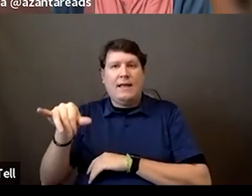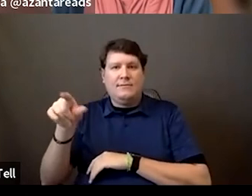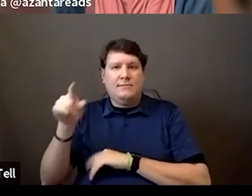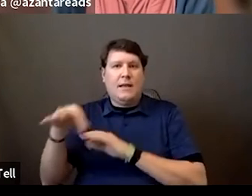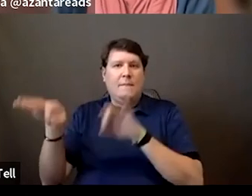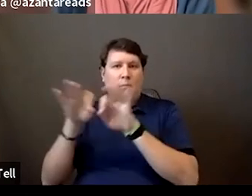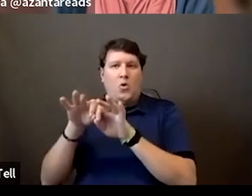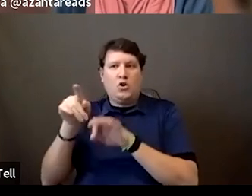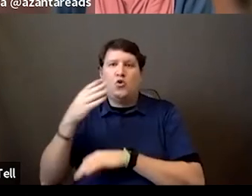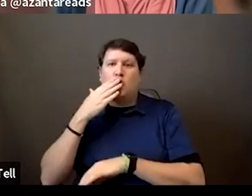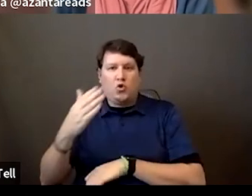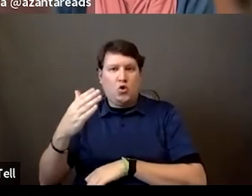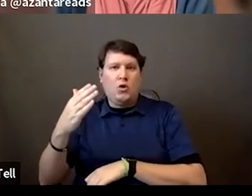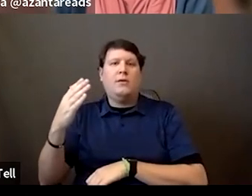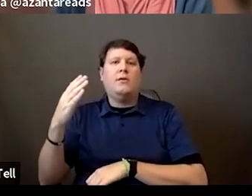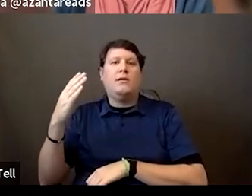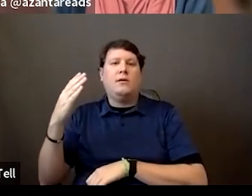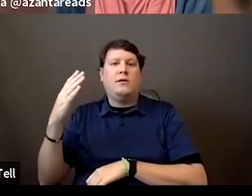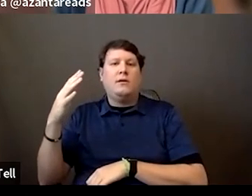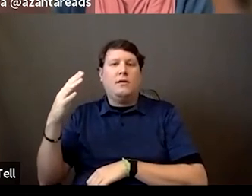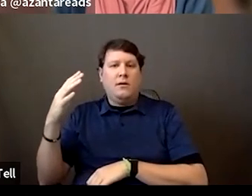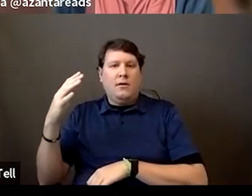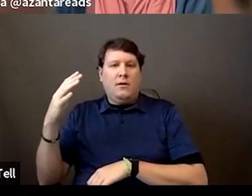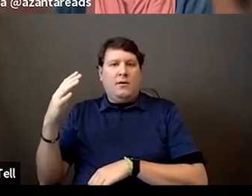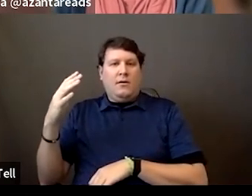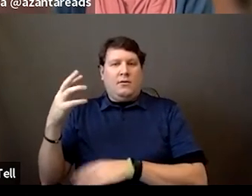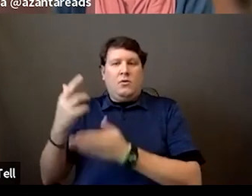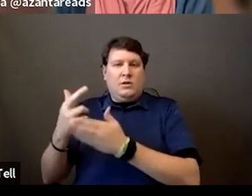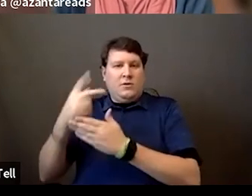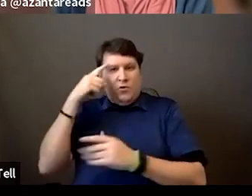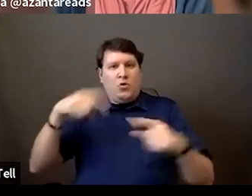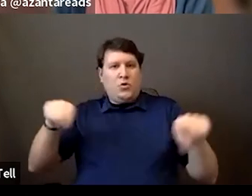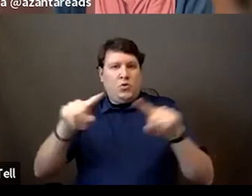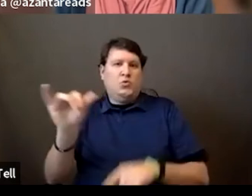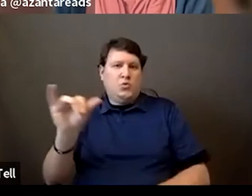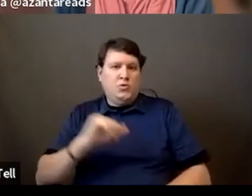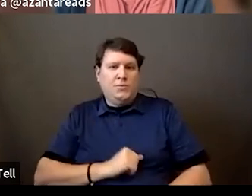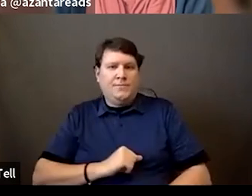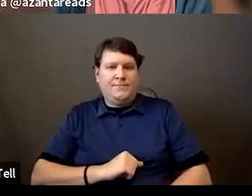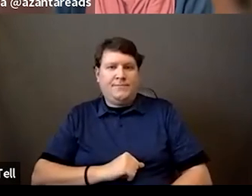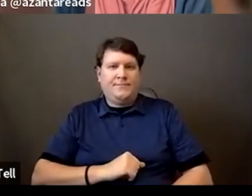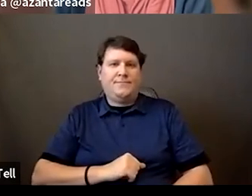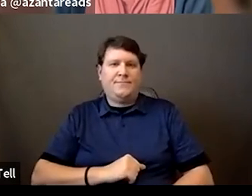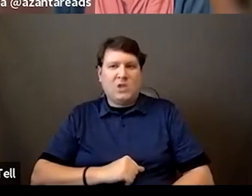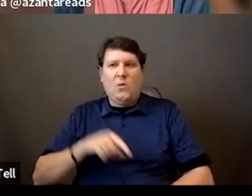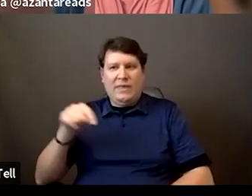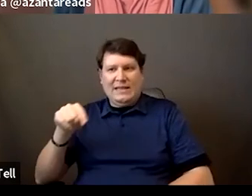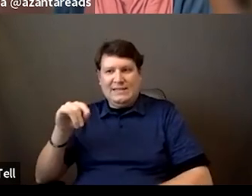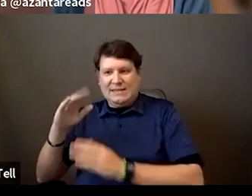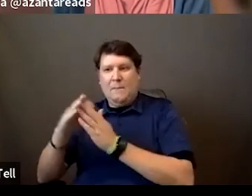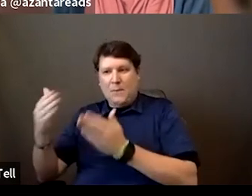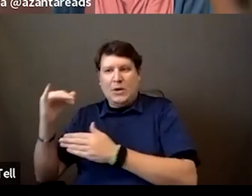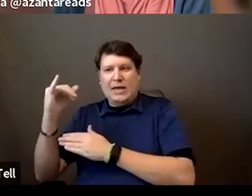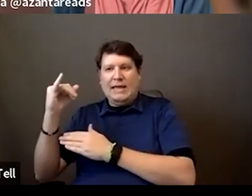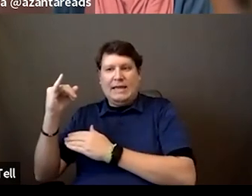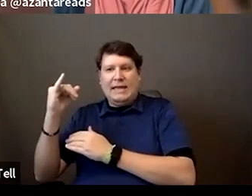And there's a comment too that you're a breath of fresh air to the book industry. The platform has given an industry a great surge. So great